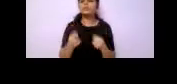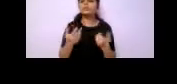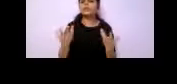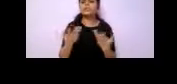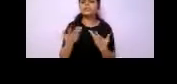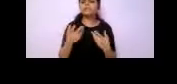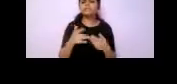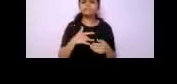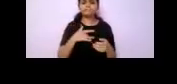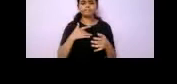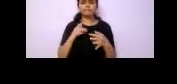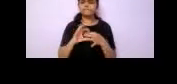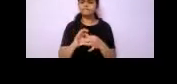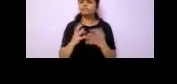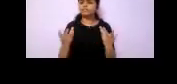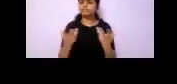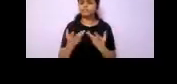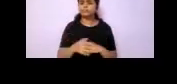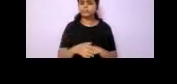notion?